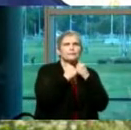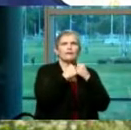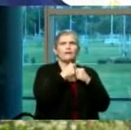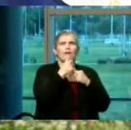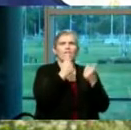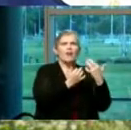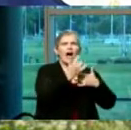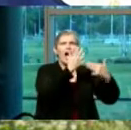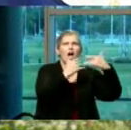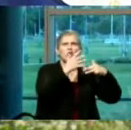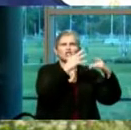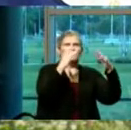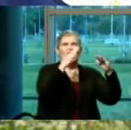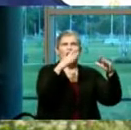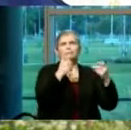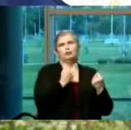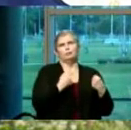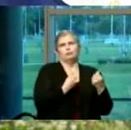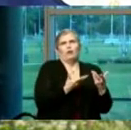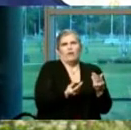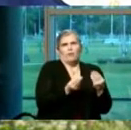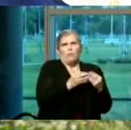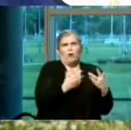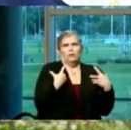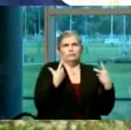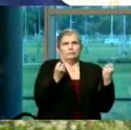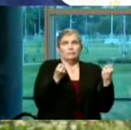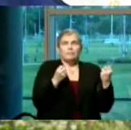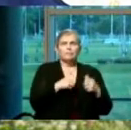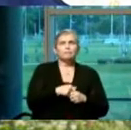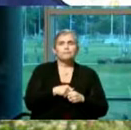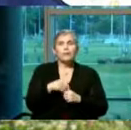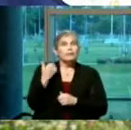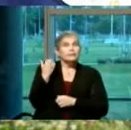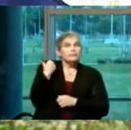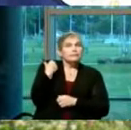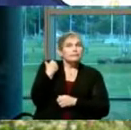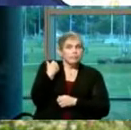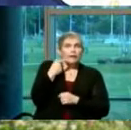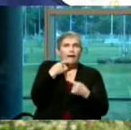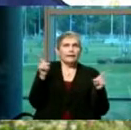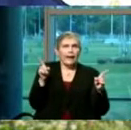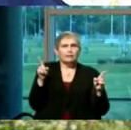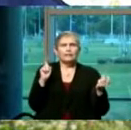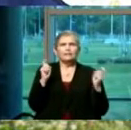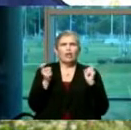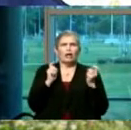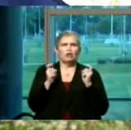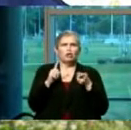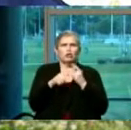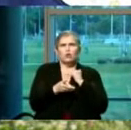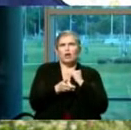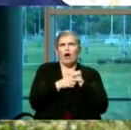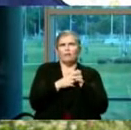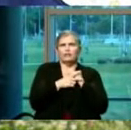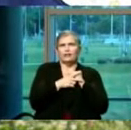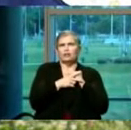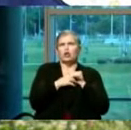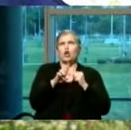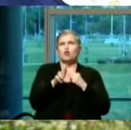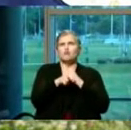Upper Arkansas River watershed. And earlier this year, we also announced several changes to the Conservation Reserve